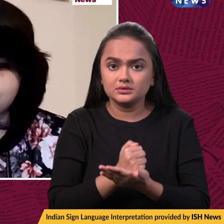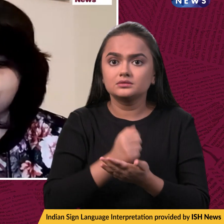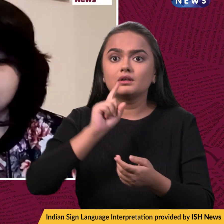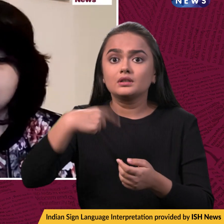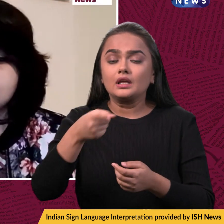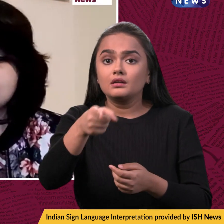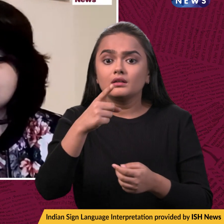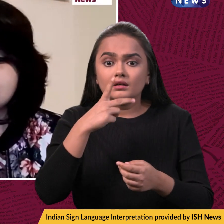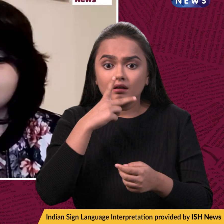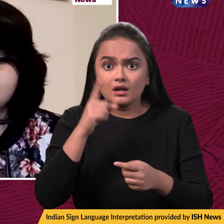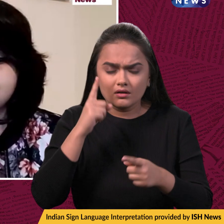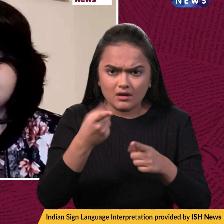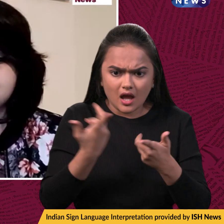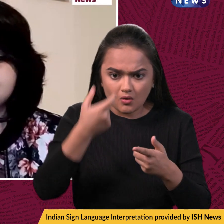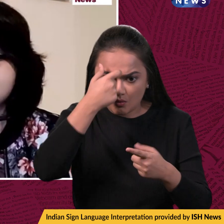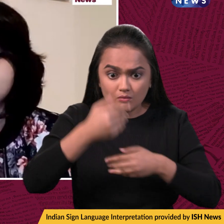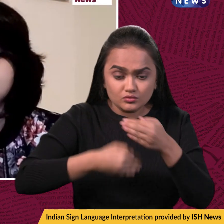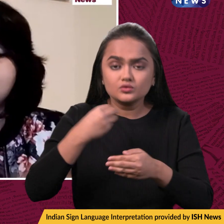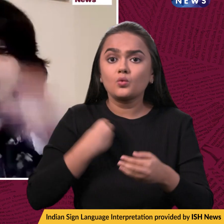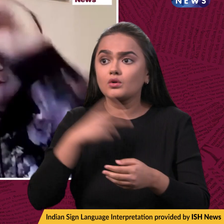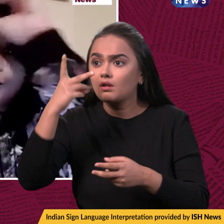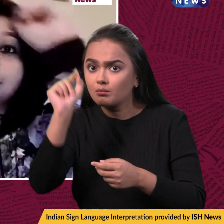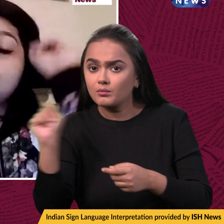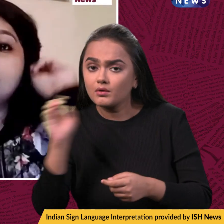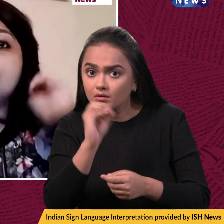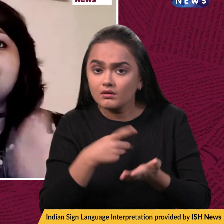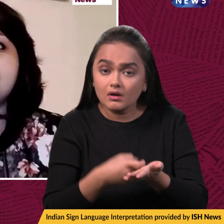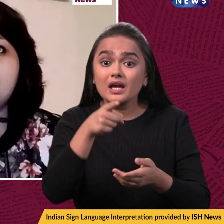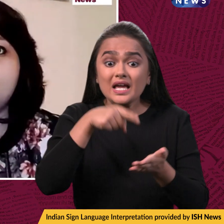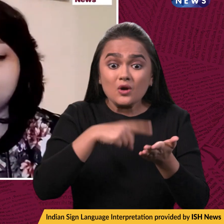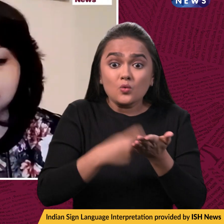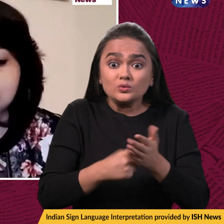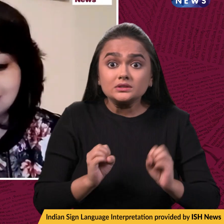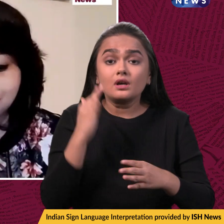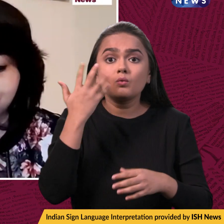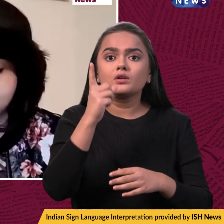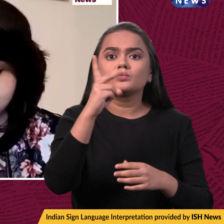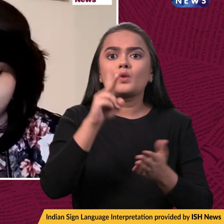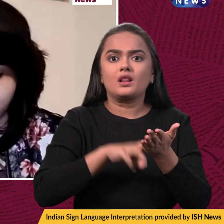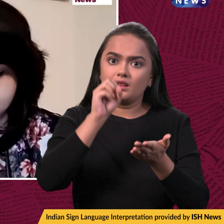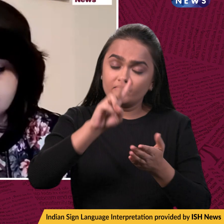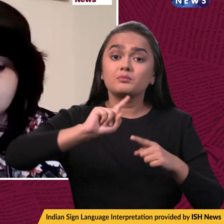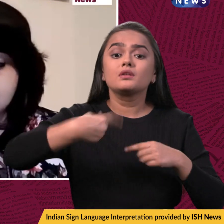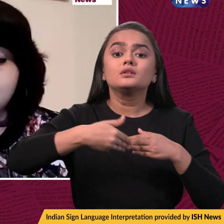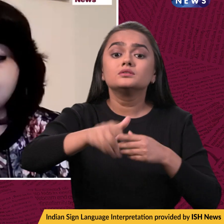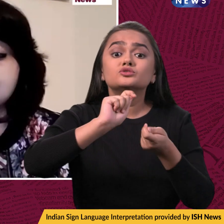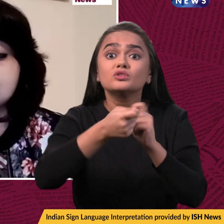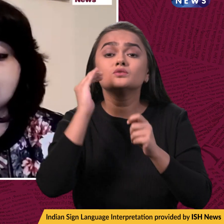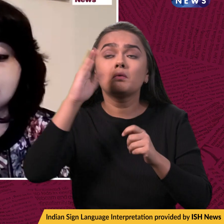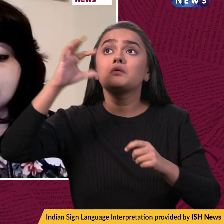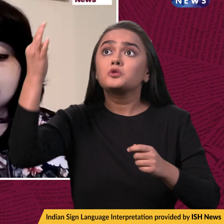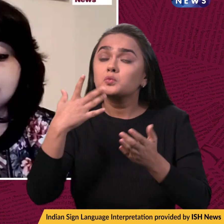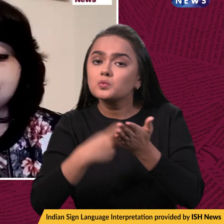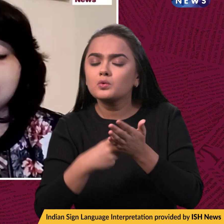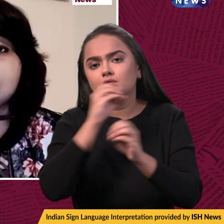down protocol. Now, this standard operating procedure will be valid from the 12th of November onwards till further orders. According to